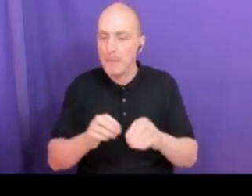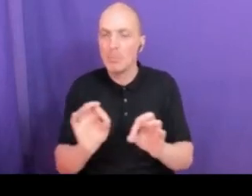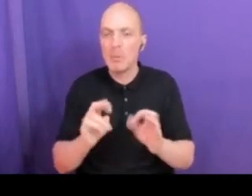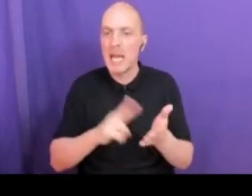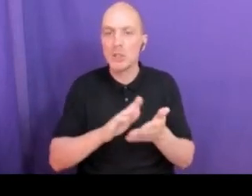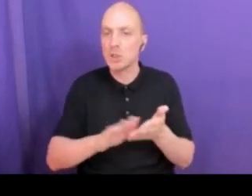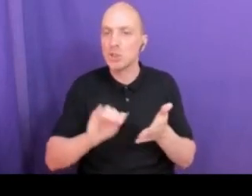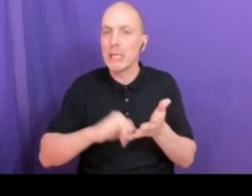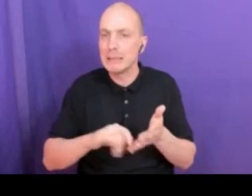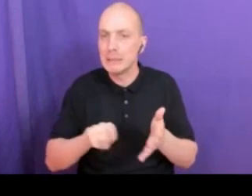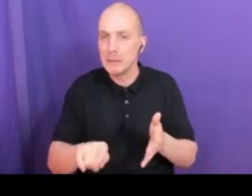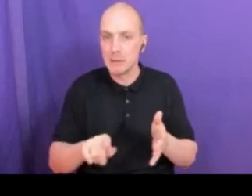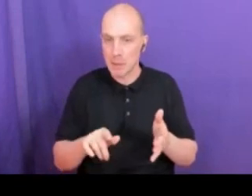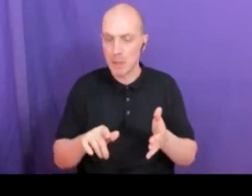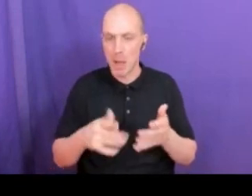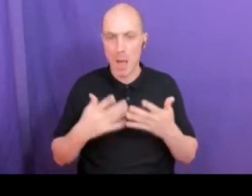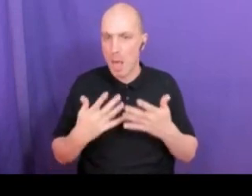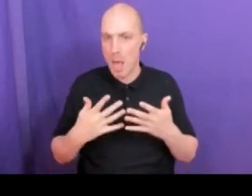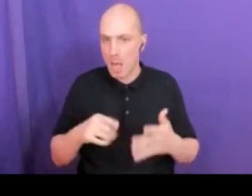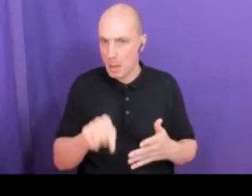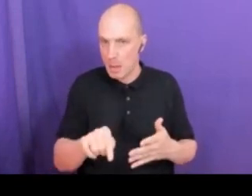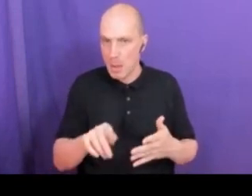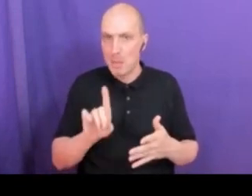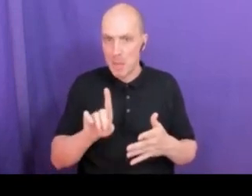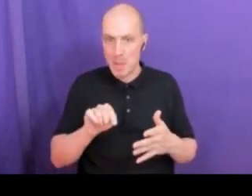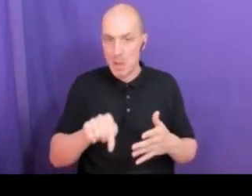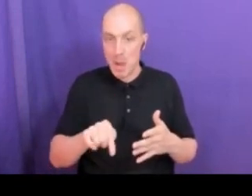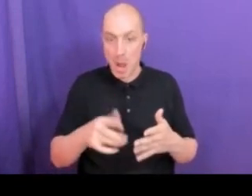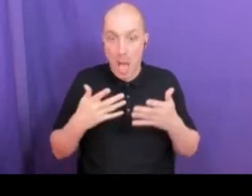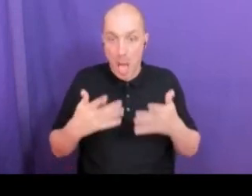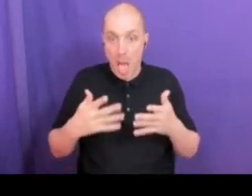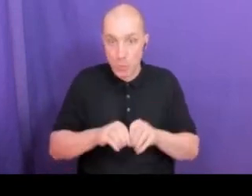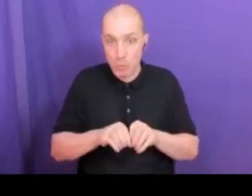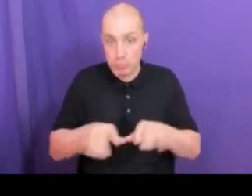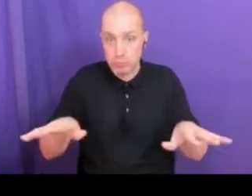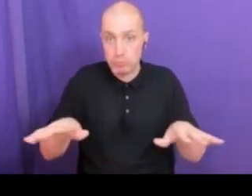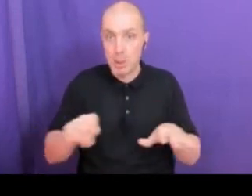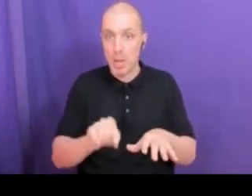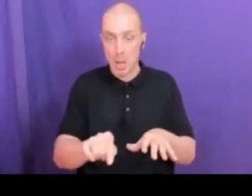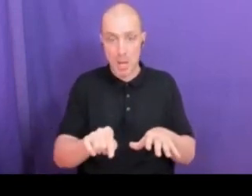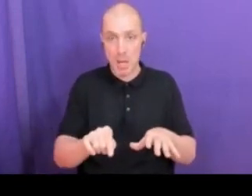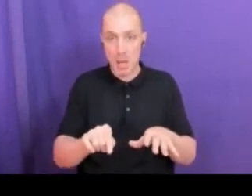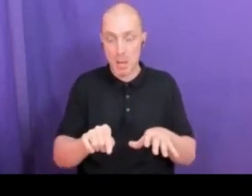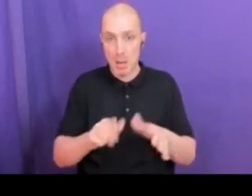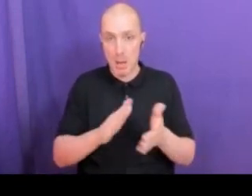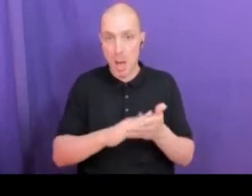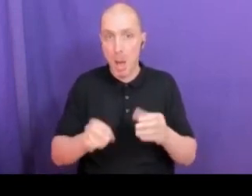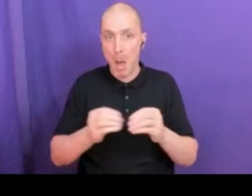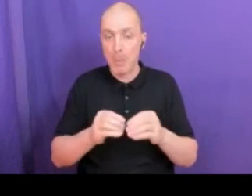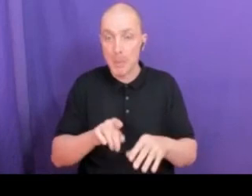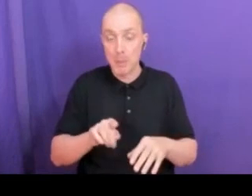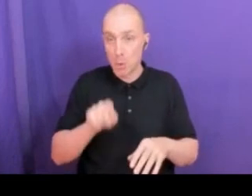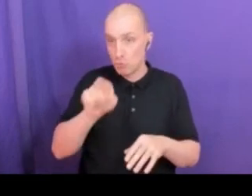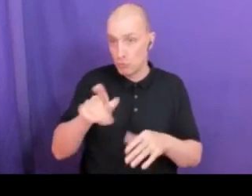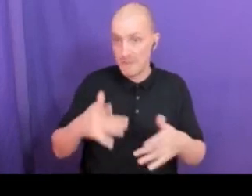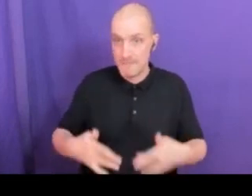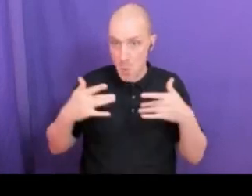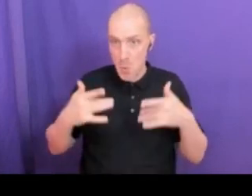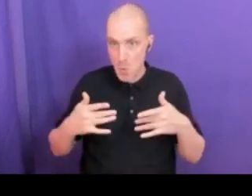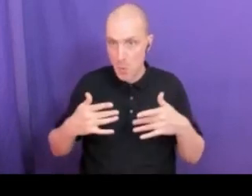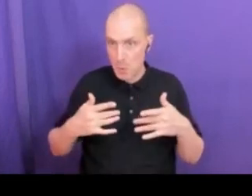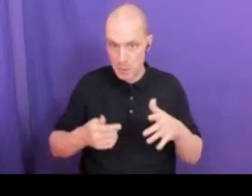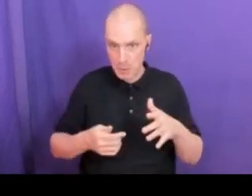all refined. The brain health hubs hadn't launched yet, so it's yet to quite be all refined. So we'd really welcome input into that, and who you